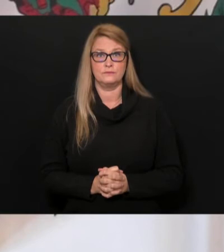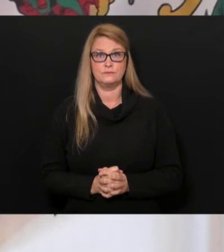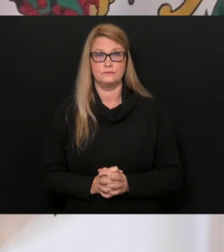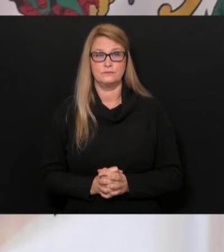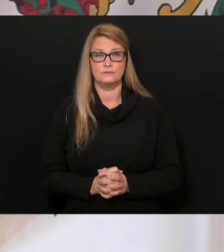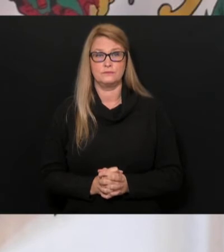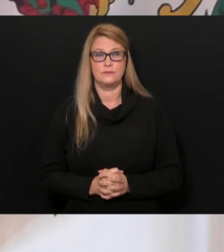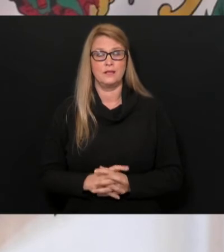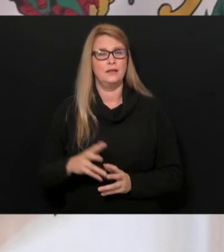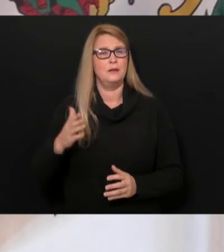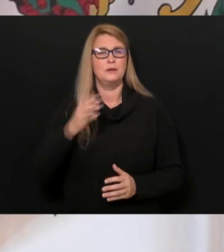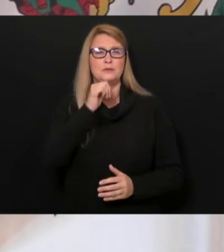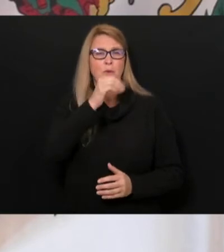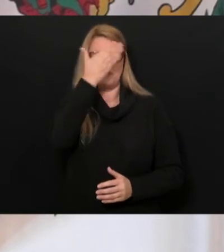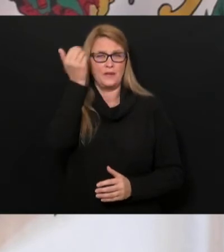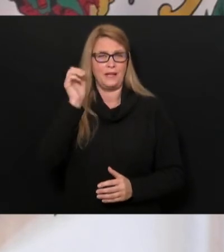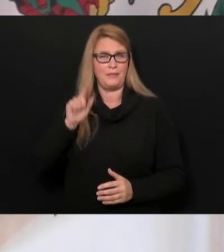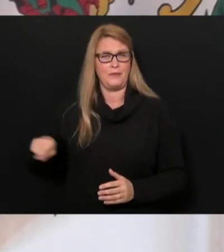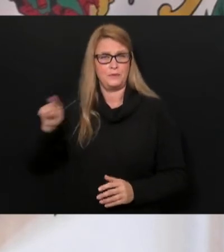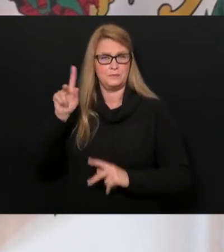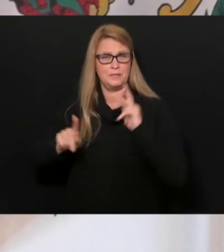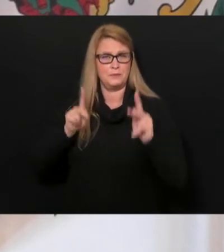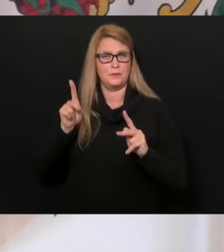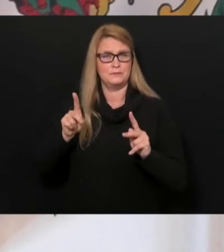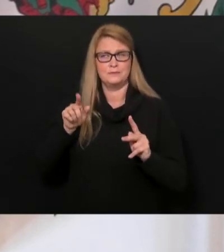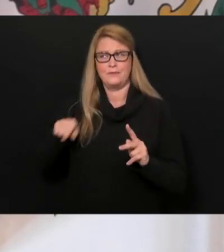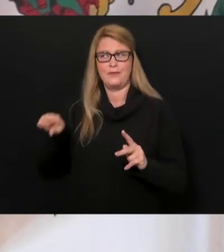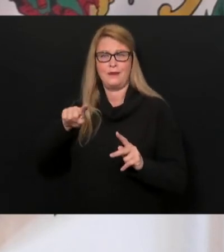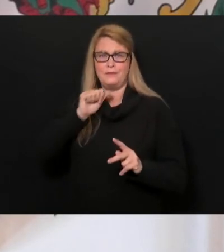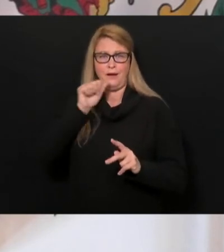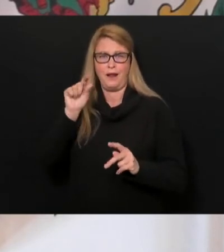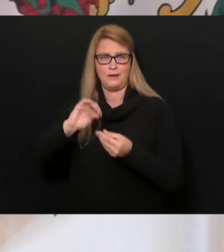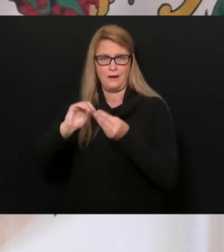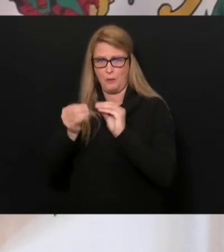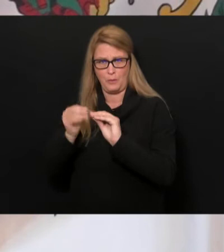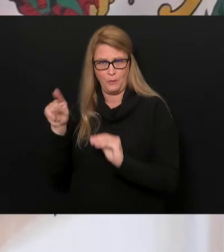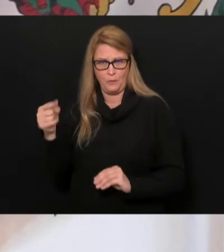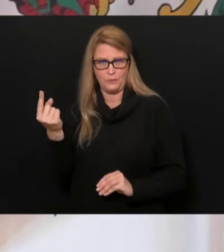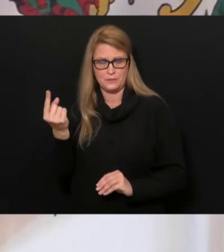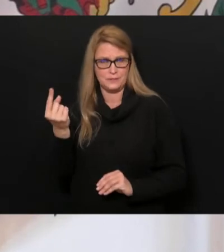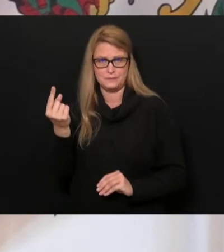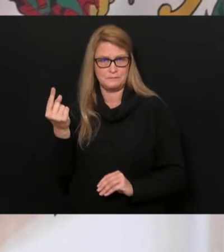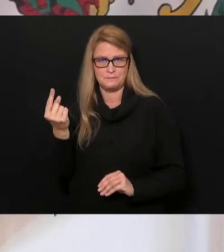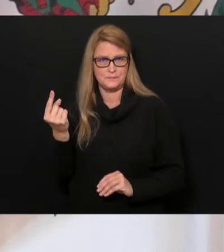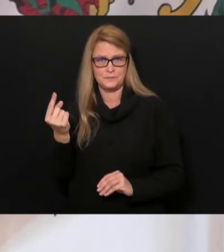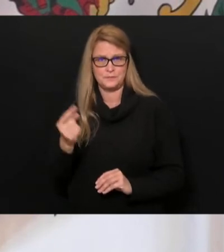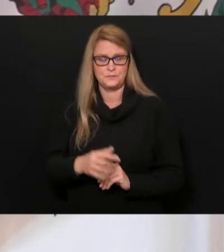please just don't let them become a number. I mean, please don't let them become a number.